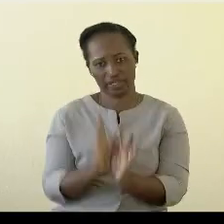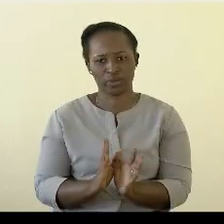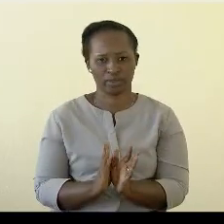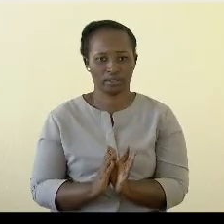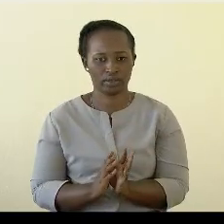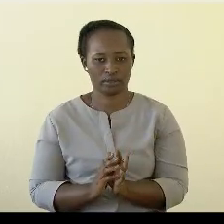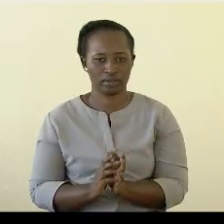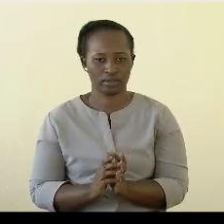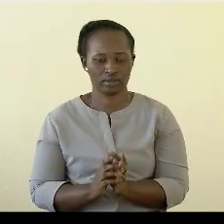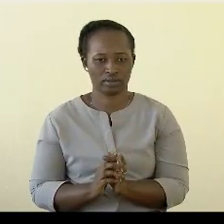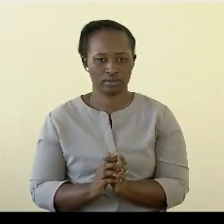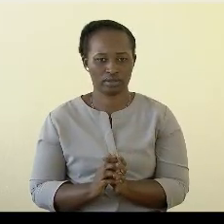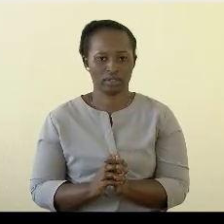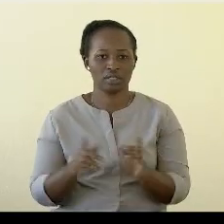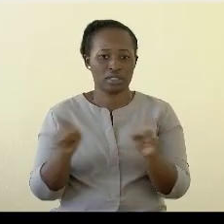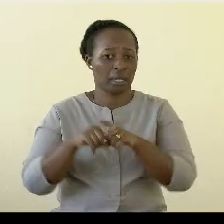it doesn't mean that there is competition.